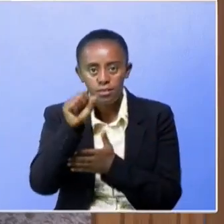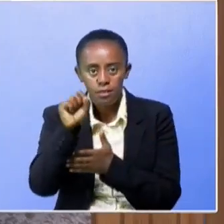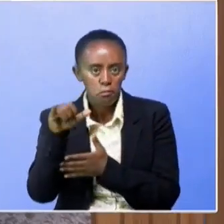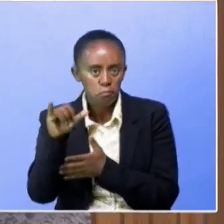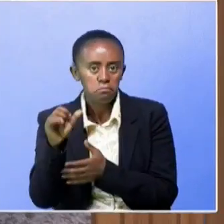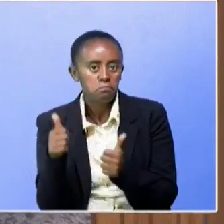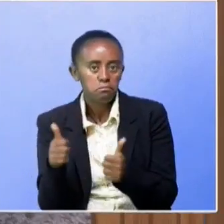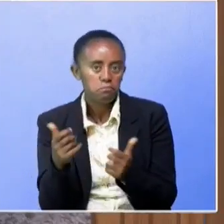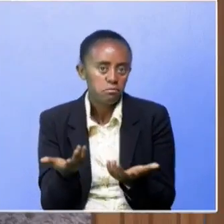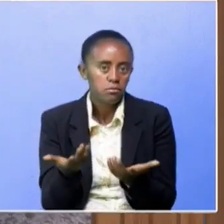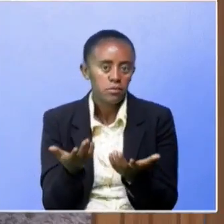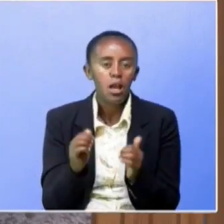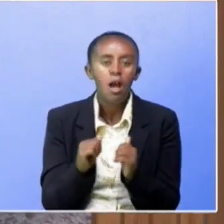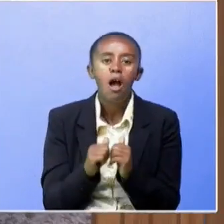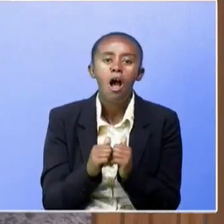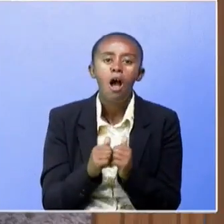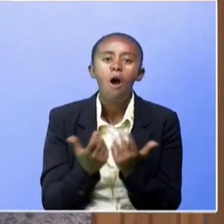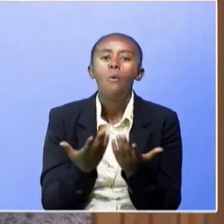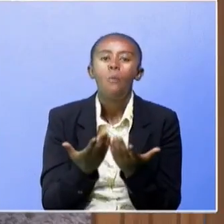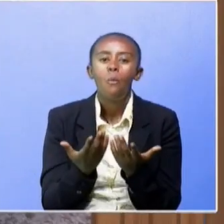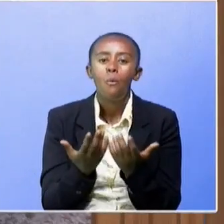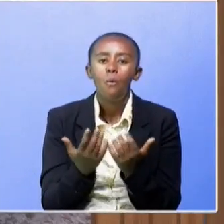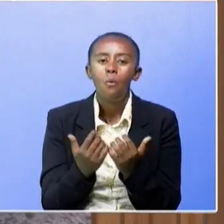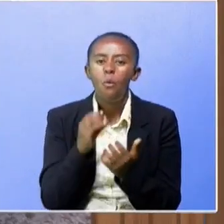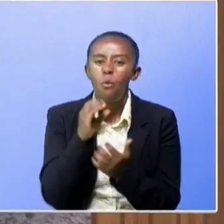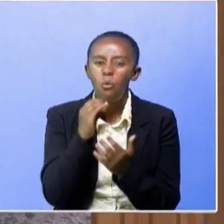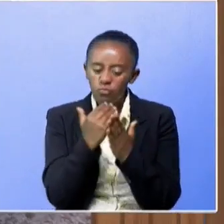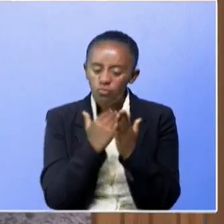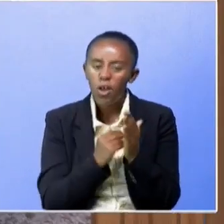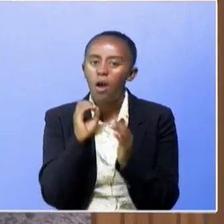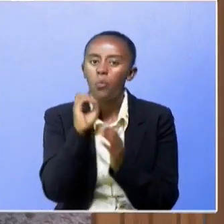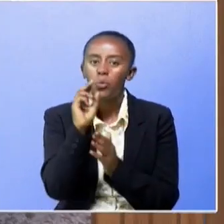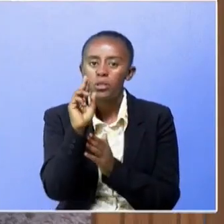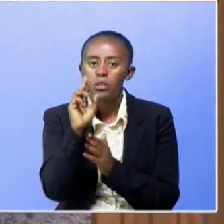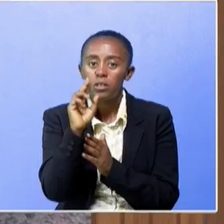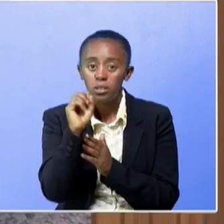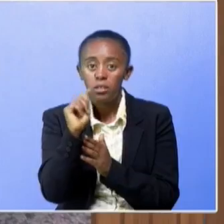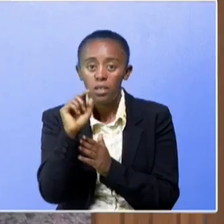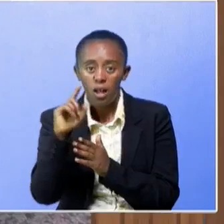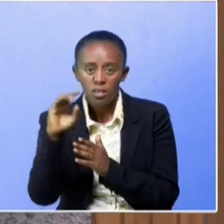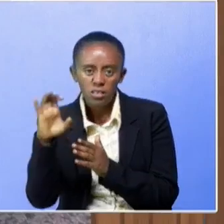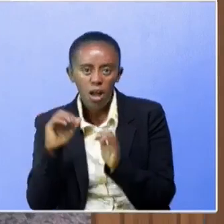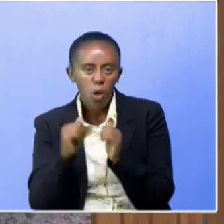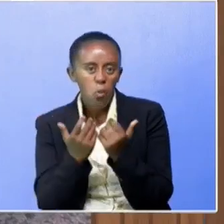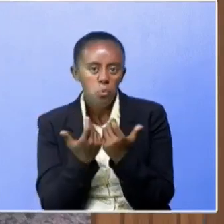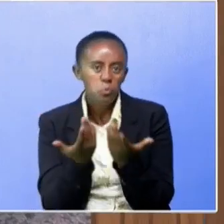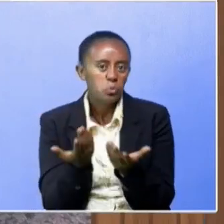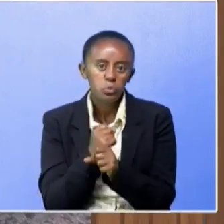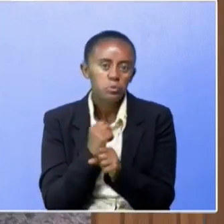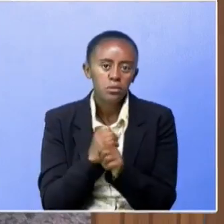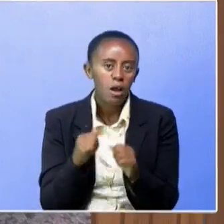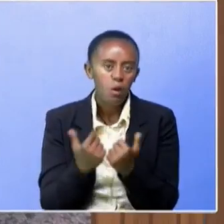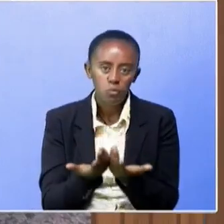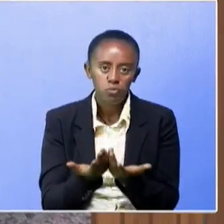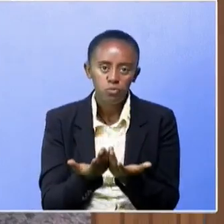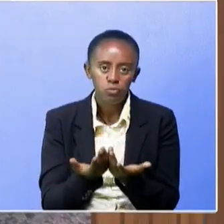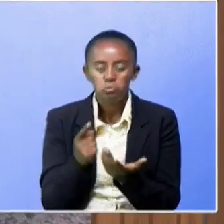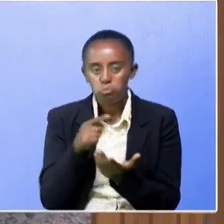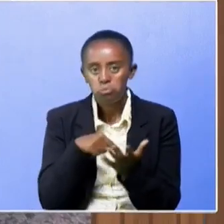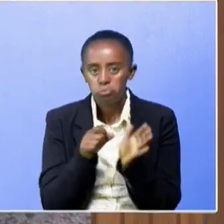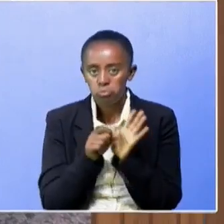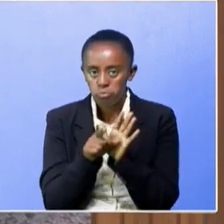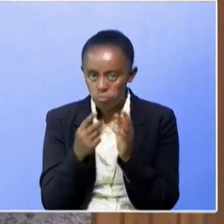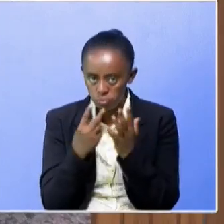this case, how do we do outlines? Let's do a few examples of how we could do an